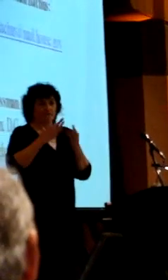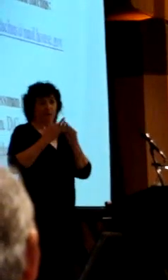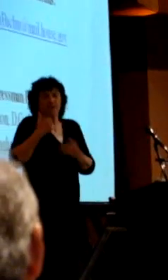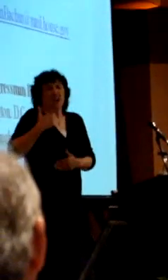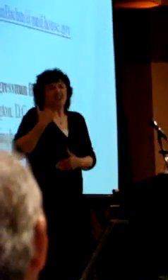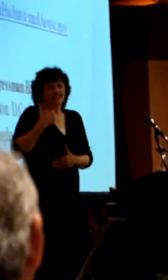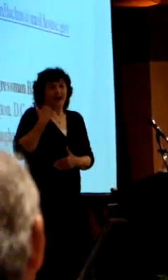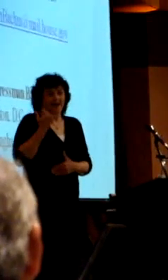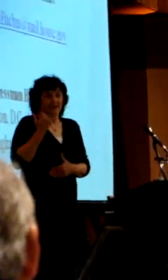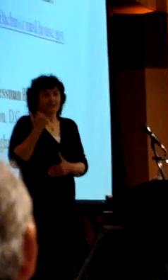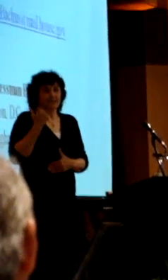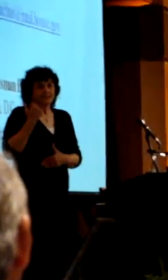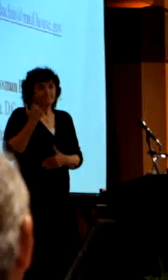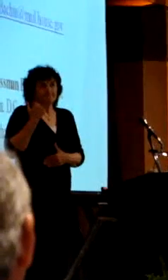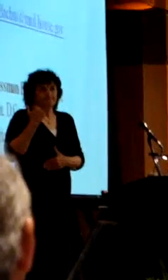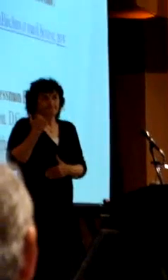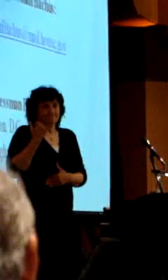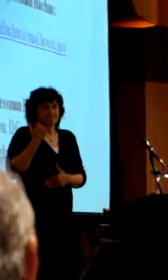young